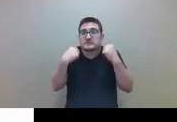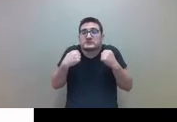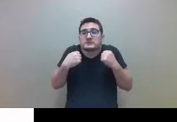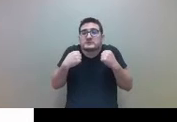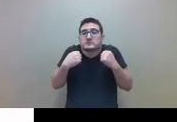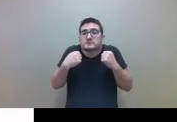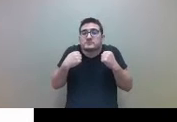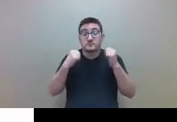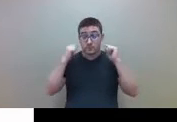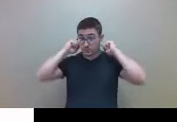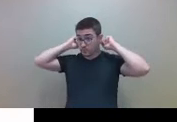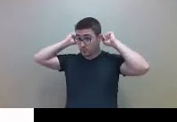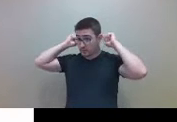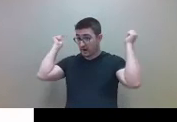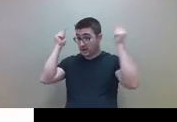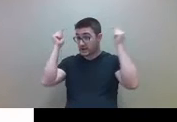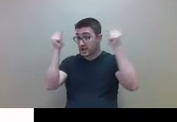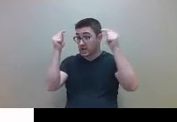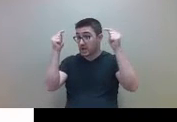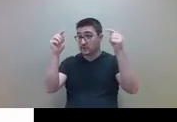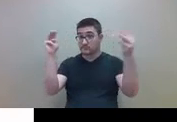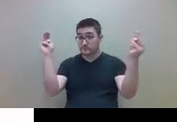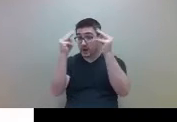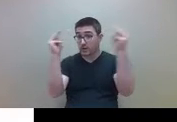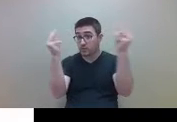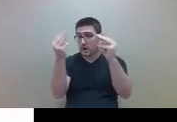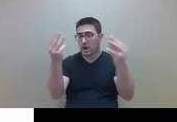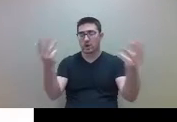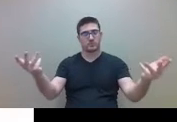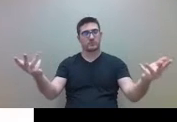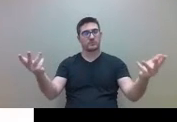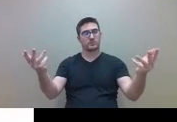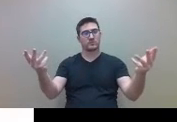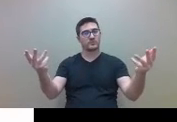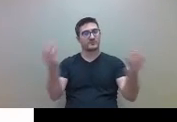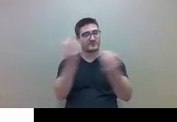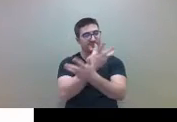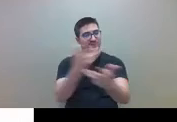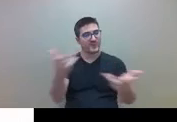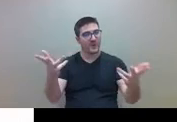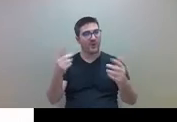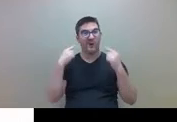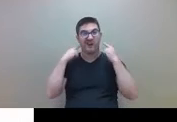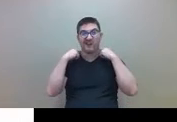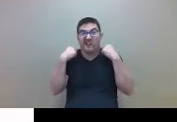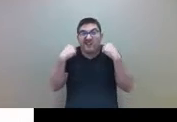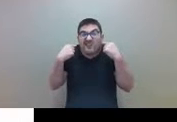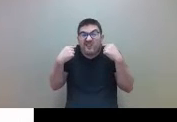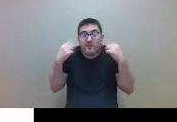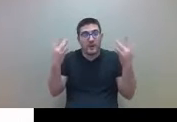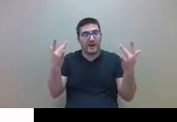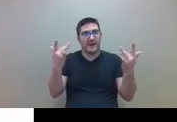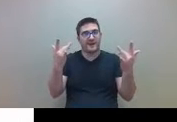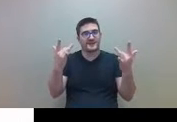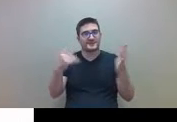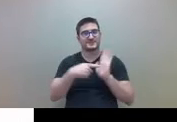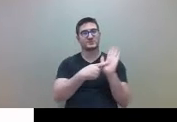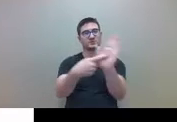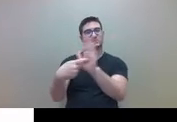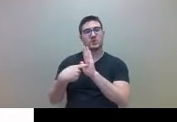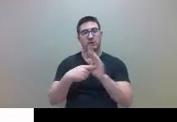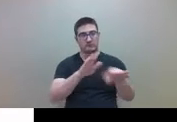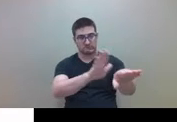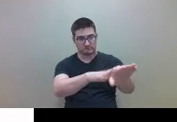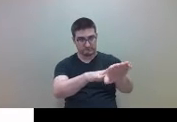You know, this is my body helping me to rise to the challenge. Your body is your best friend. It tells you when things are out